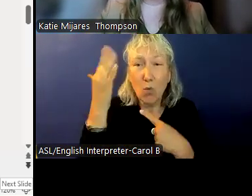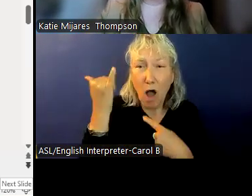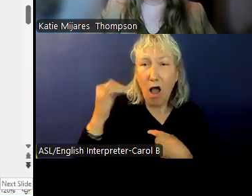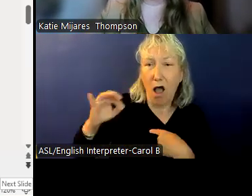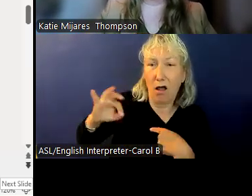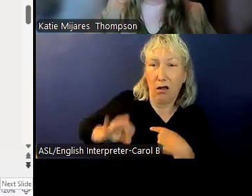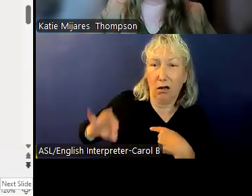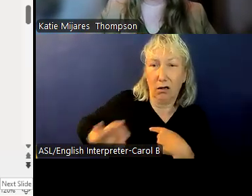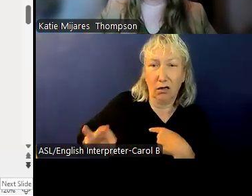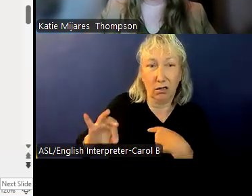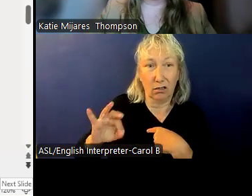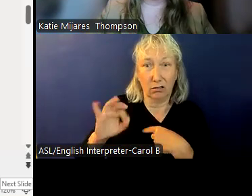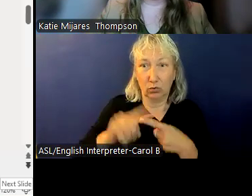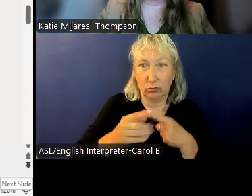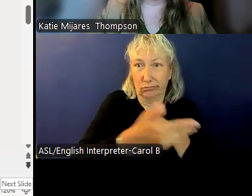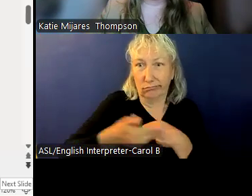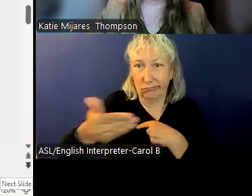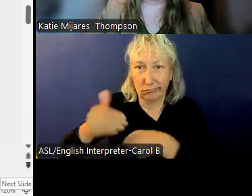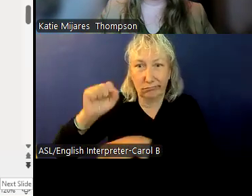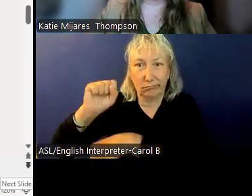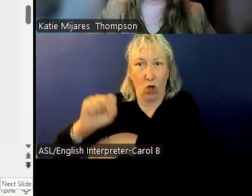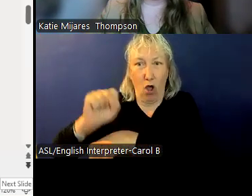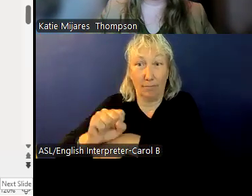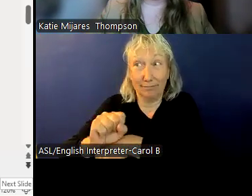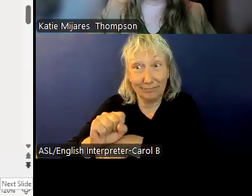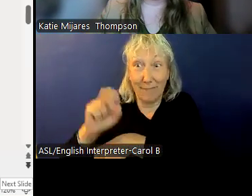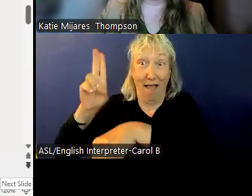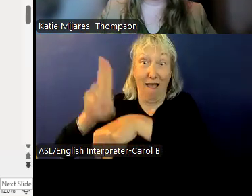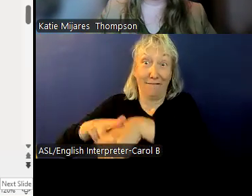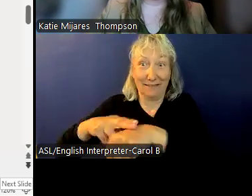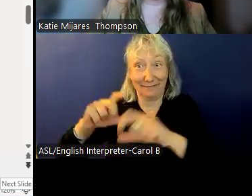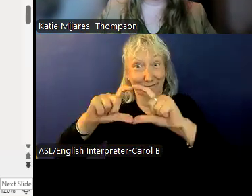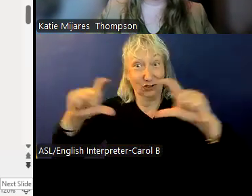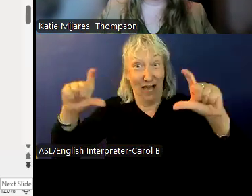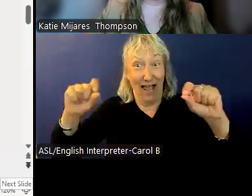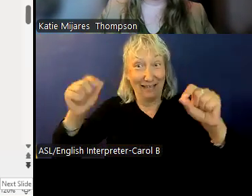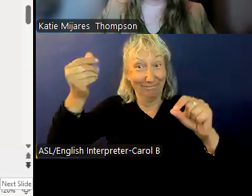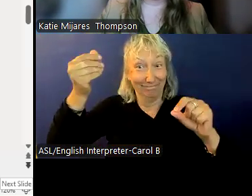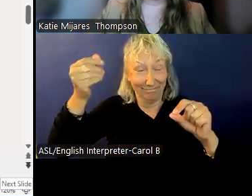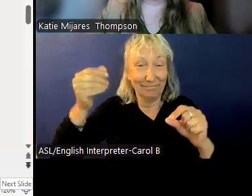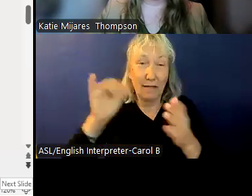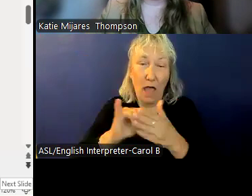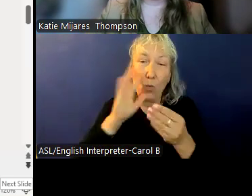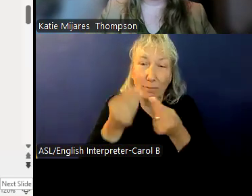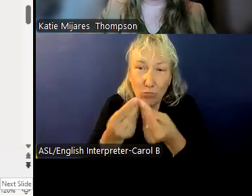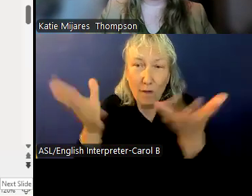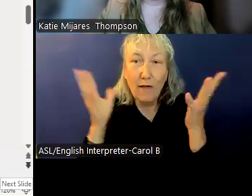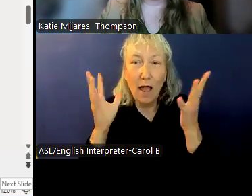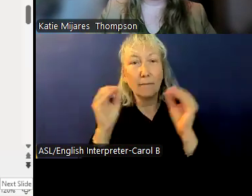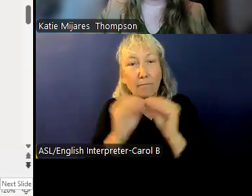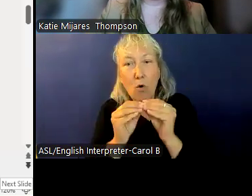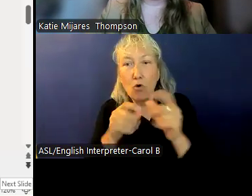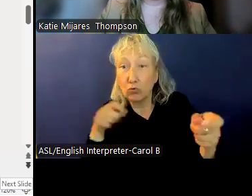And one of the benefits is a paycheck, which provides more choices, control, and independence in a person's